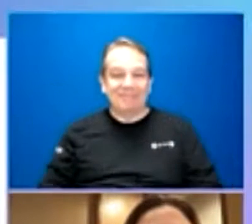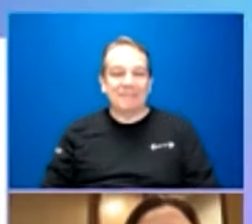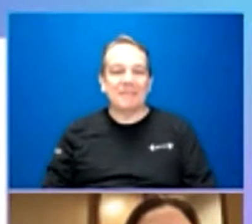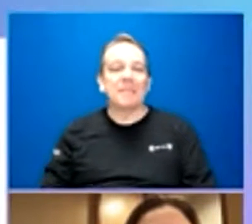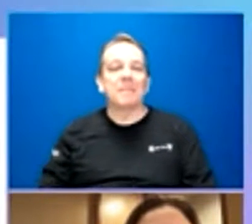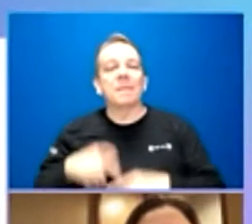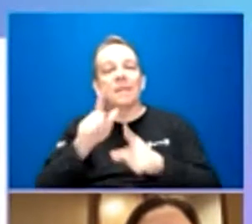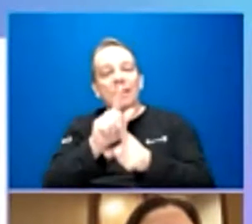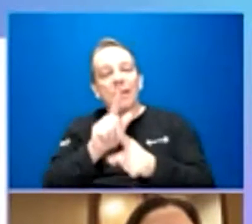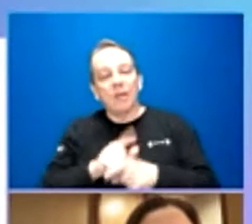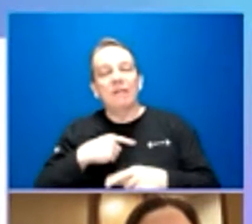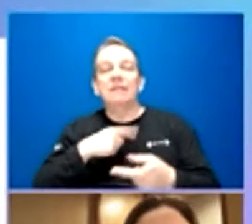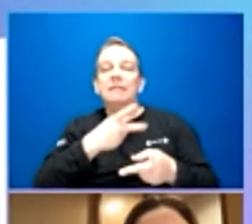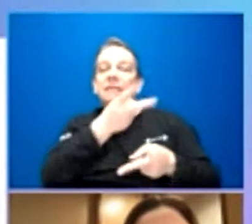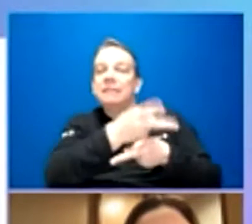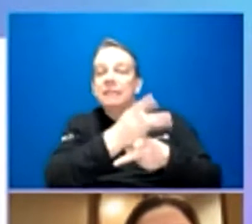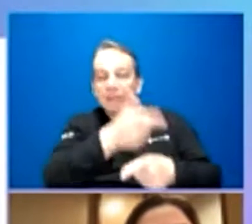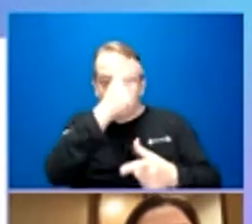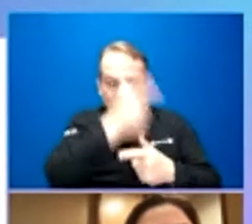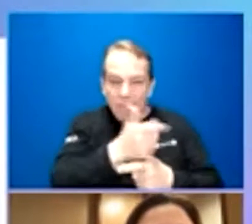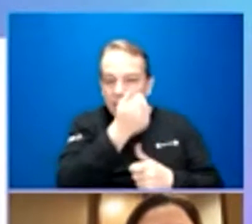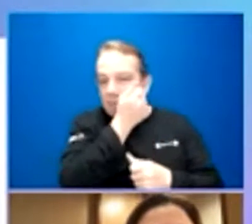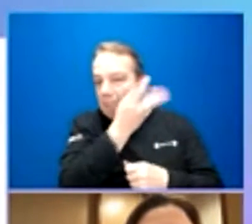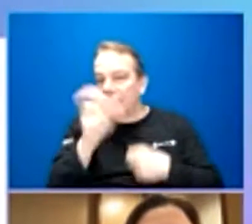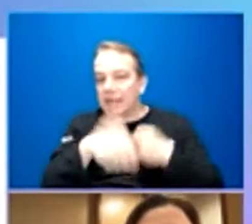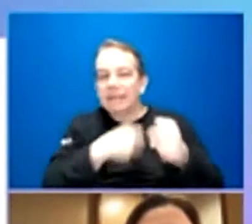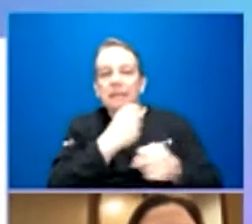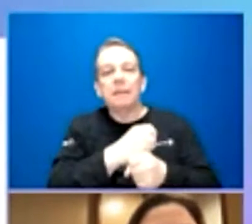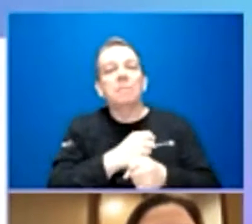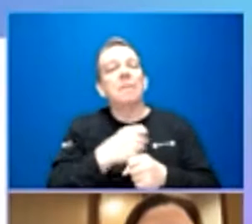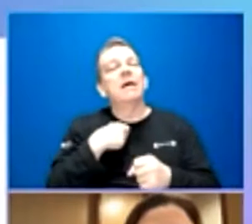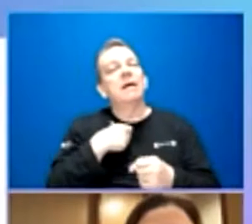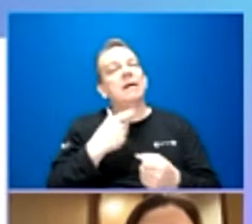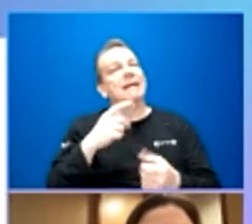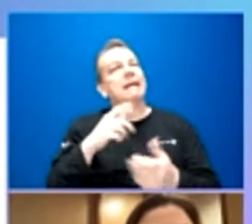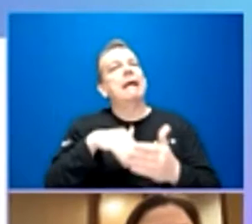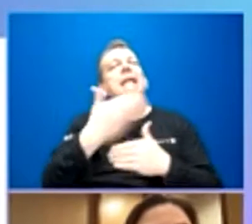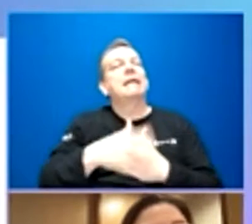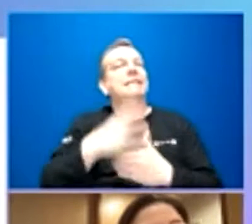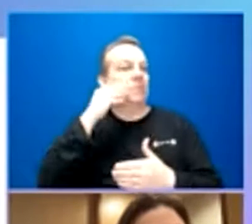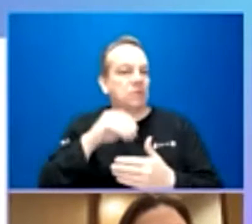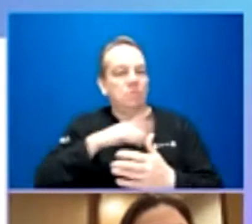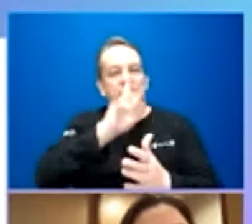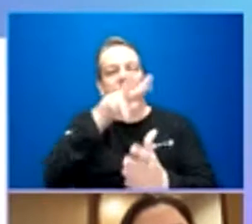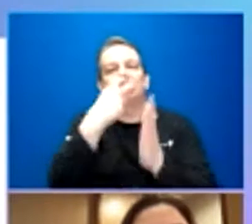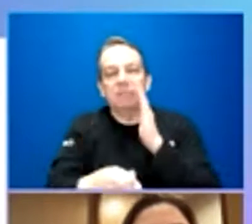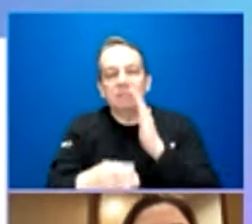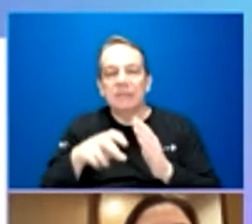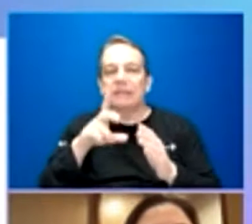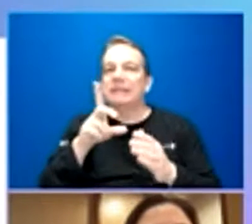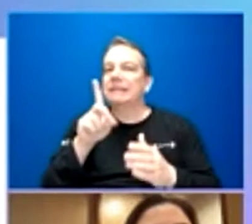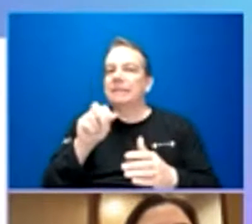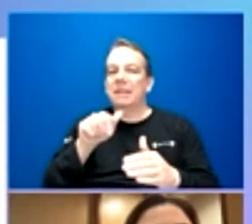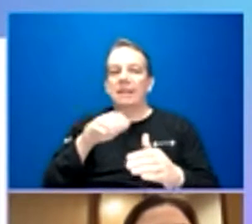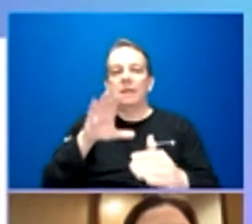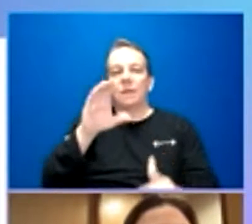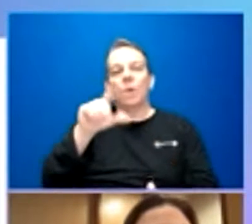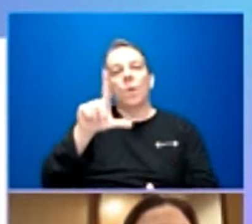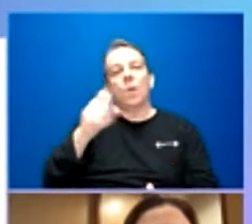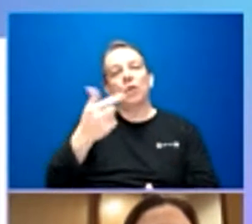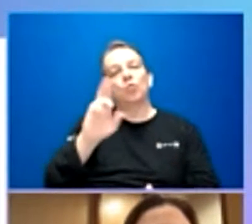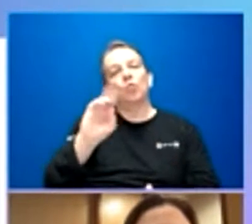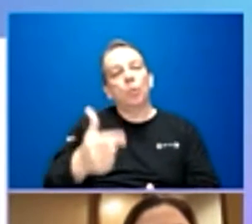as looking after my brother for a number of years, my next foray into the digital accessibility space was with Coles Group. So Coles is a